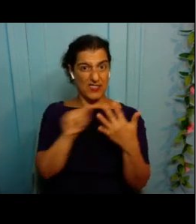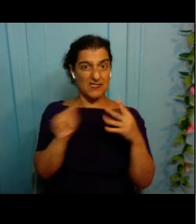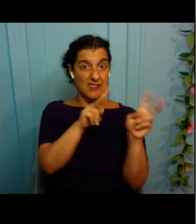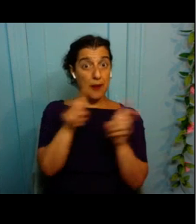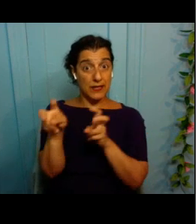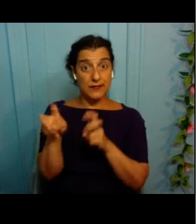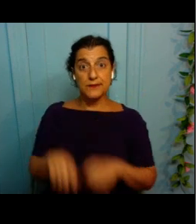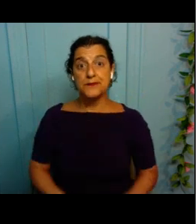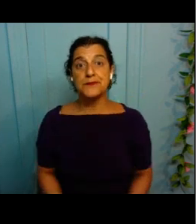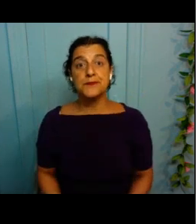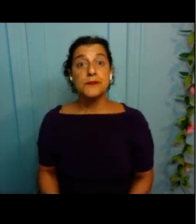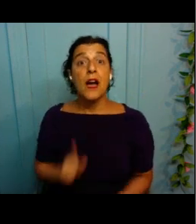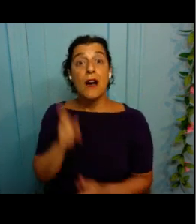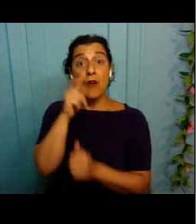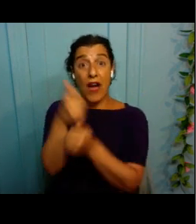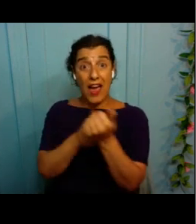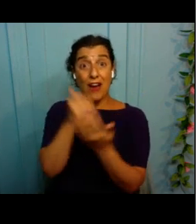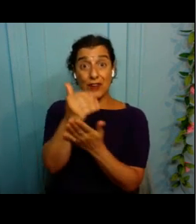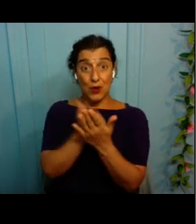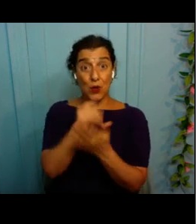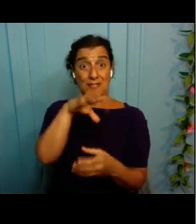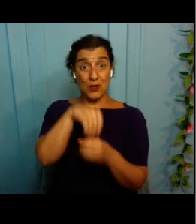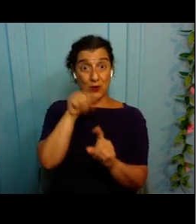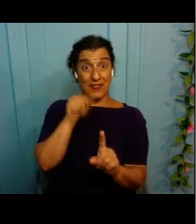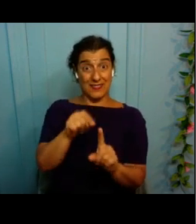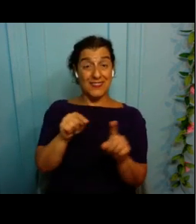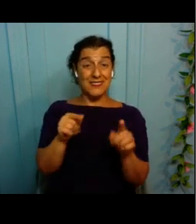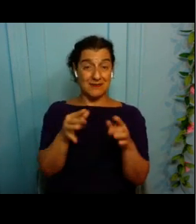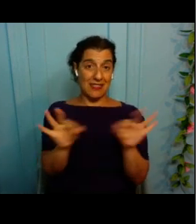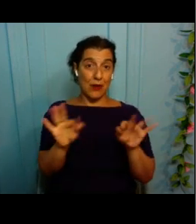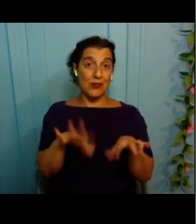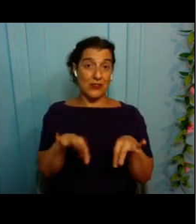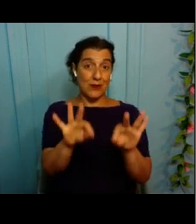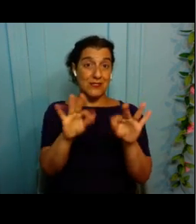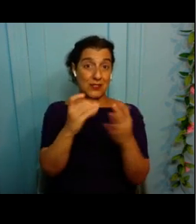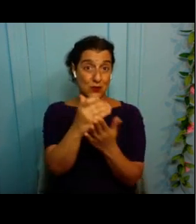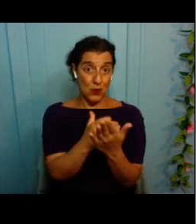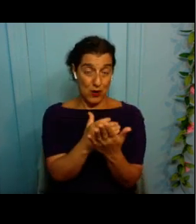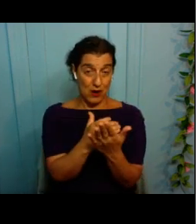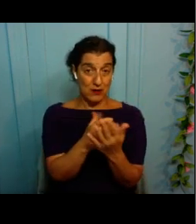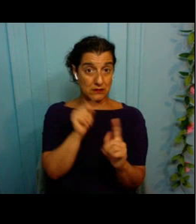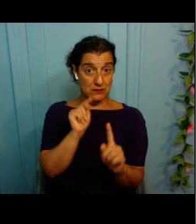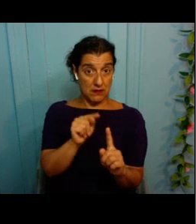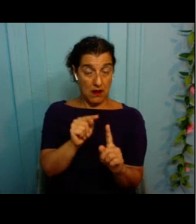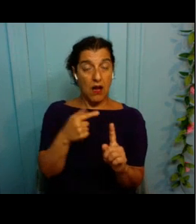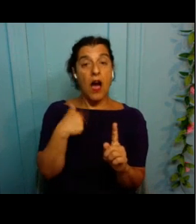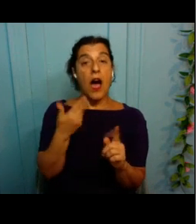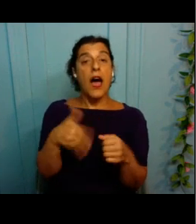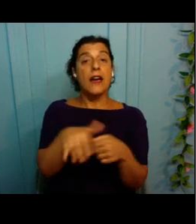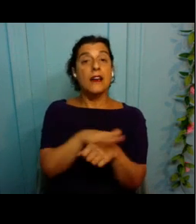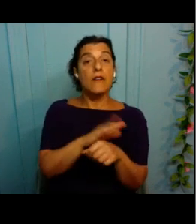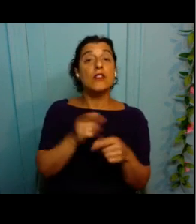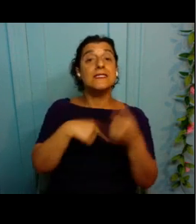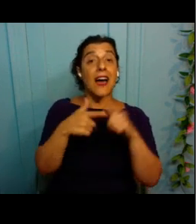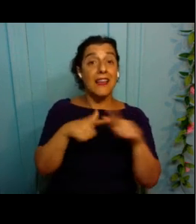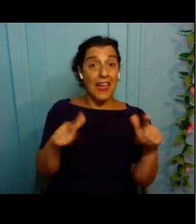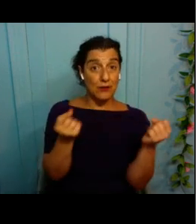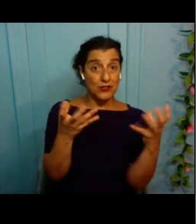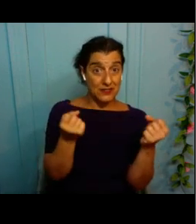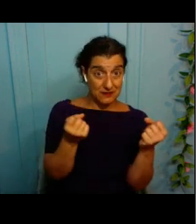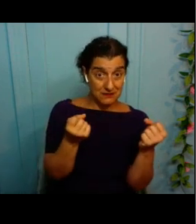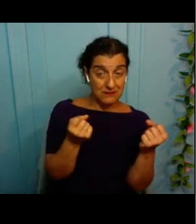in every single course, including this language acquisition course, I cover sign languages